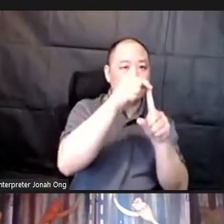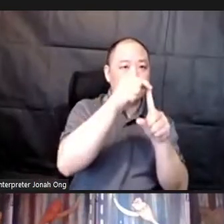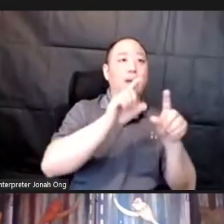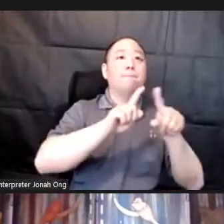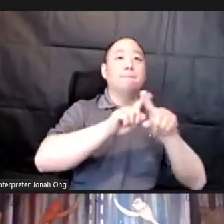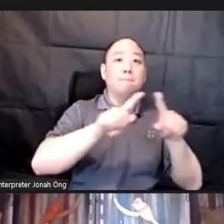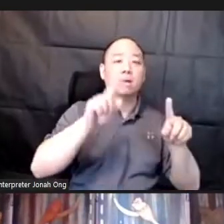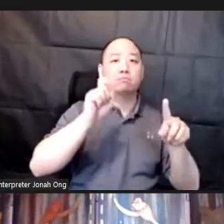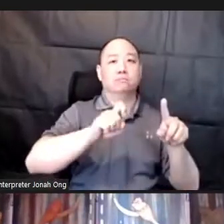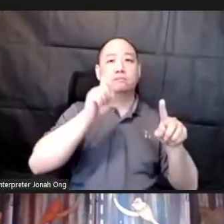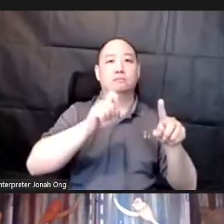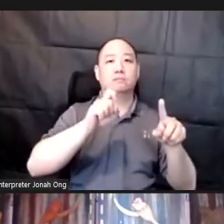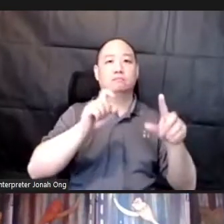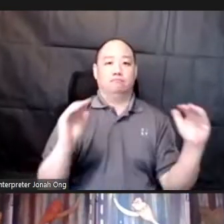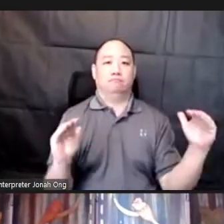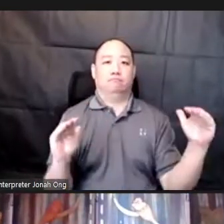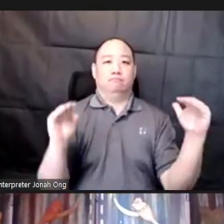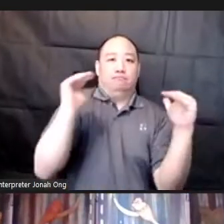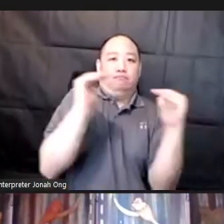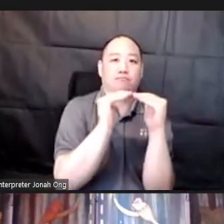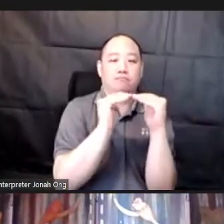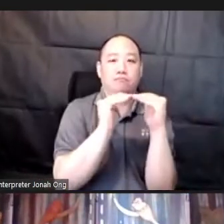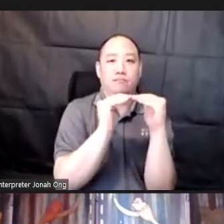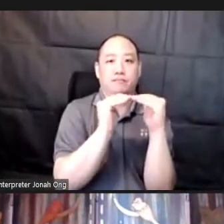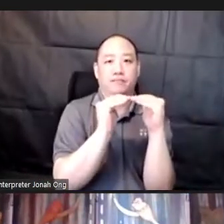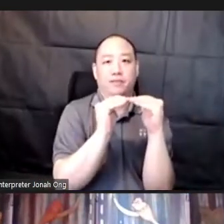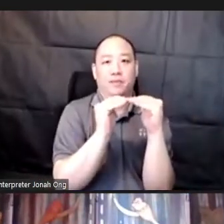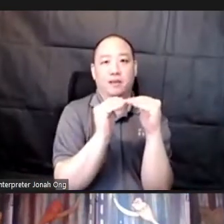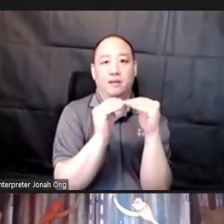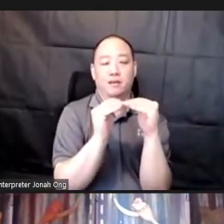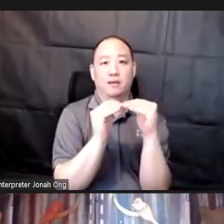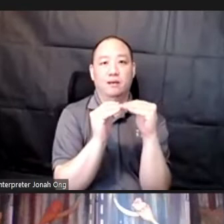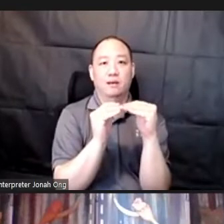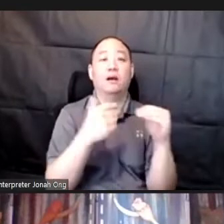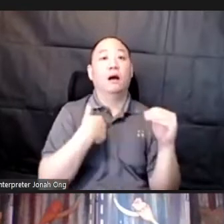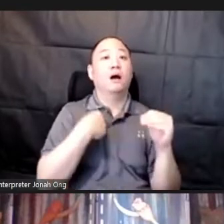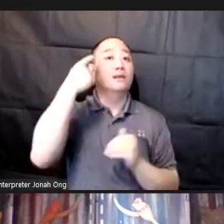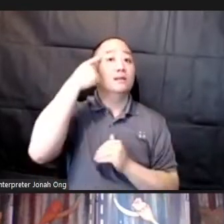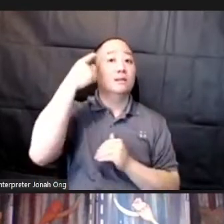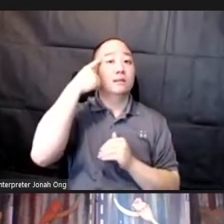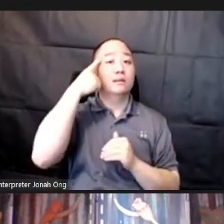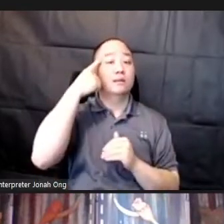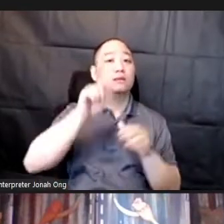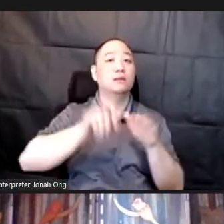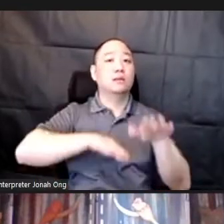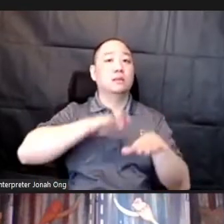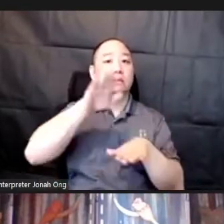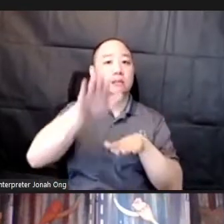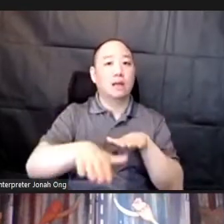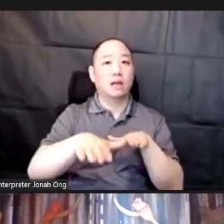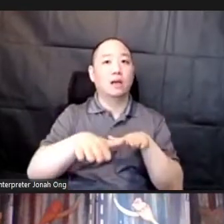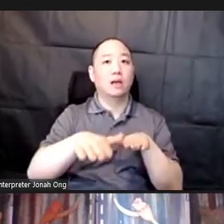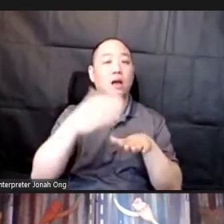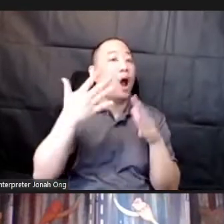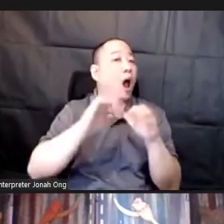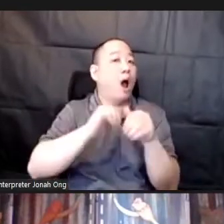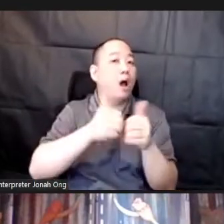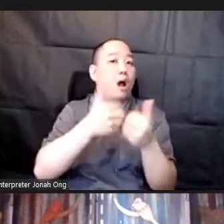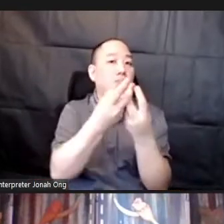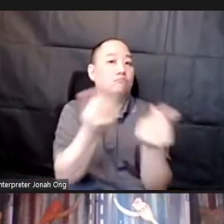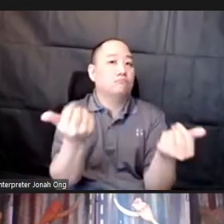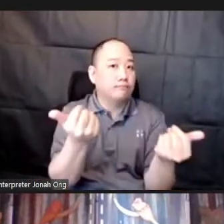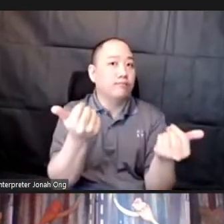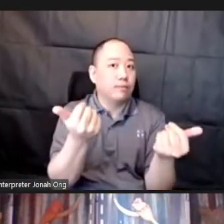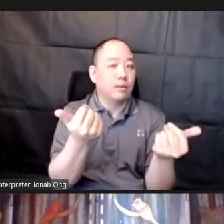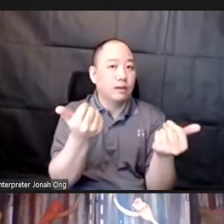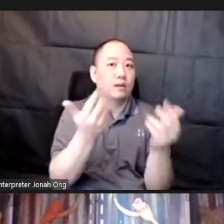why MEP, affirmative actions, were taken in place to begin with. Now, I think the step moving forward, and I think this affects, you know, education primarily